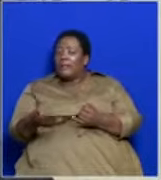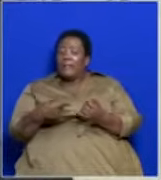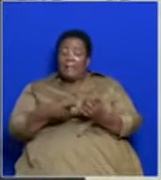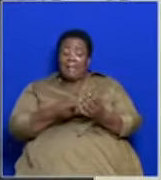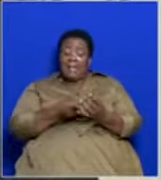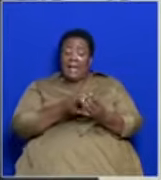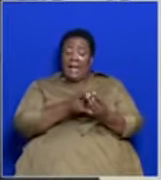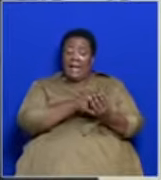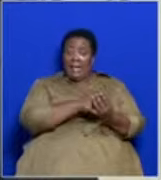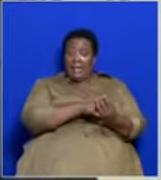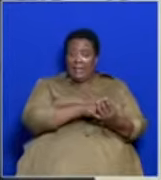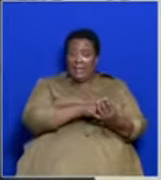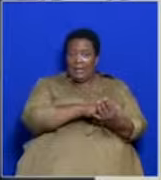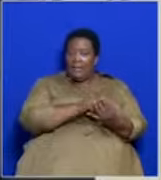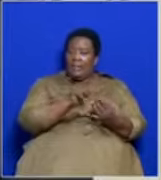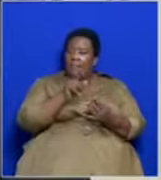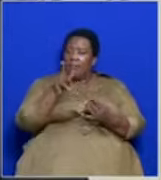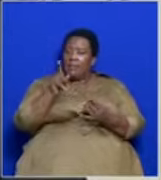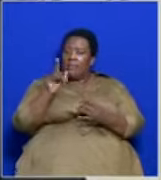your question now.